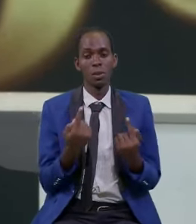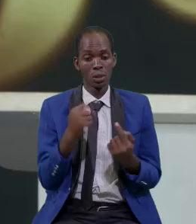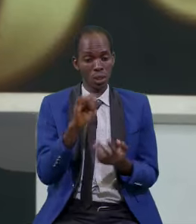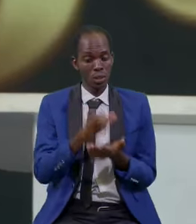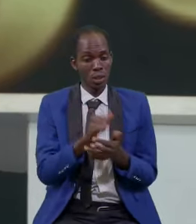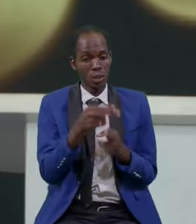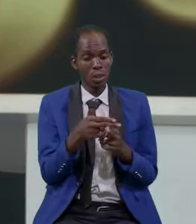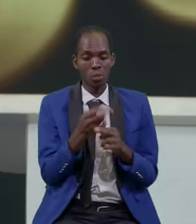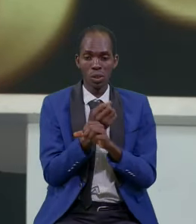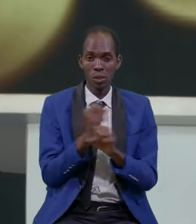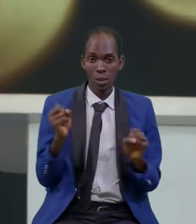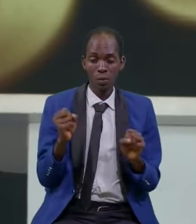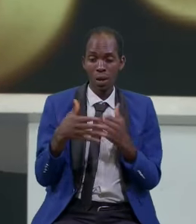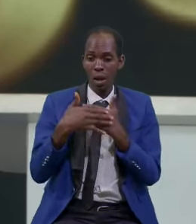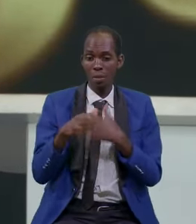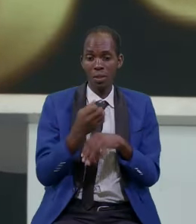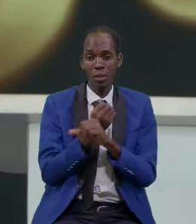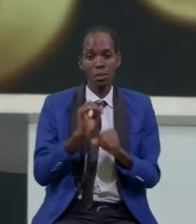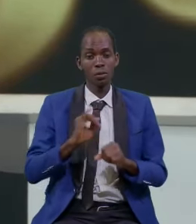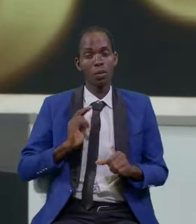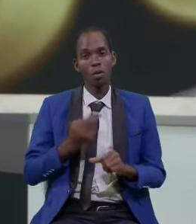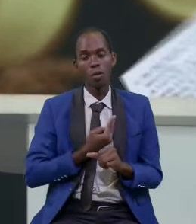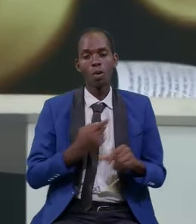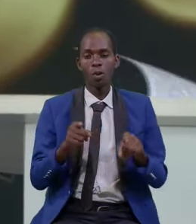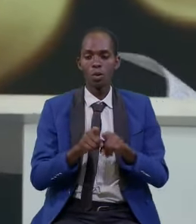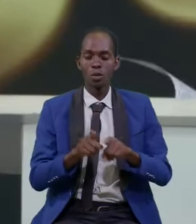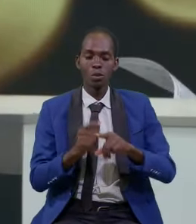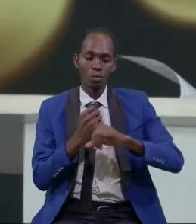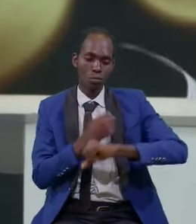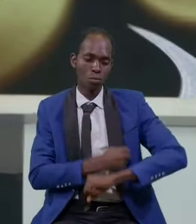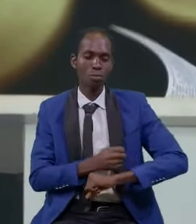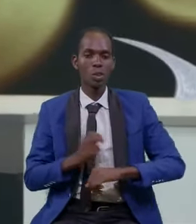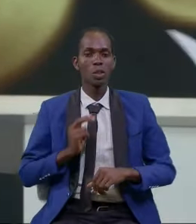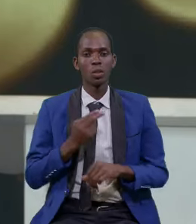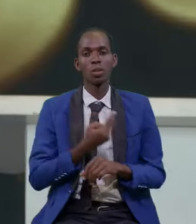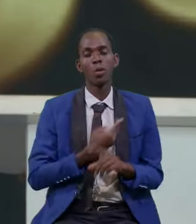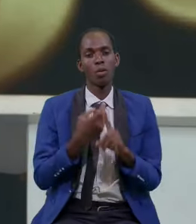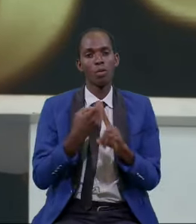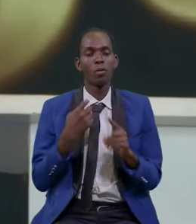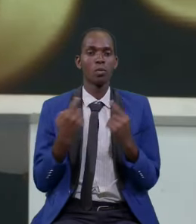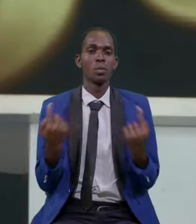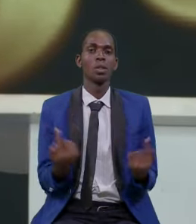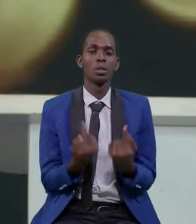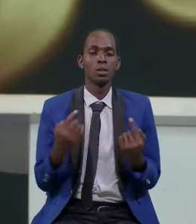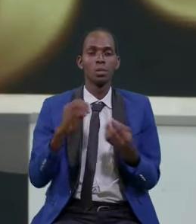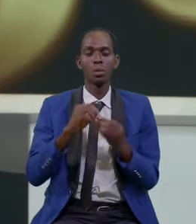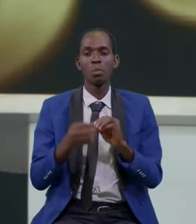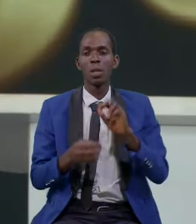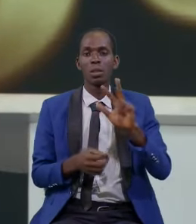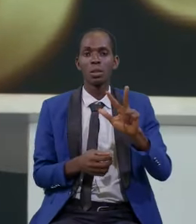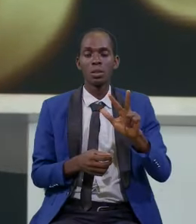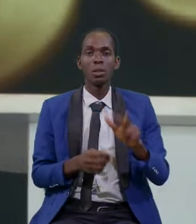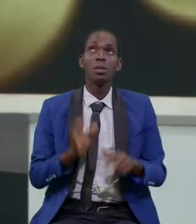after saving us, it shields us from sin. Number three is the name